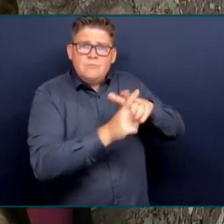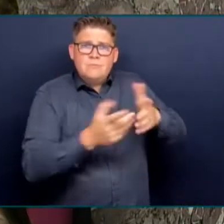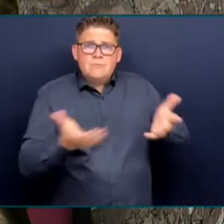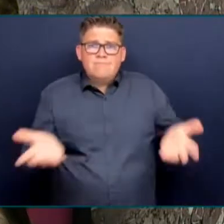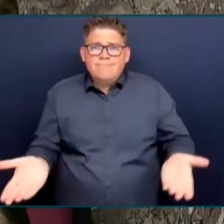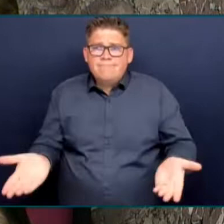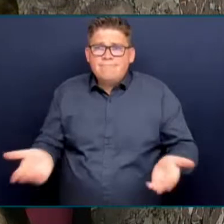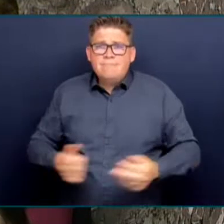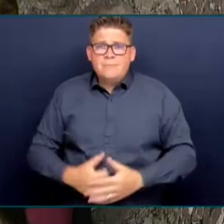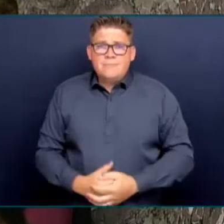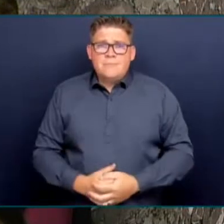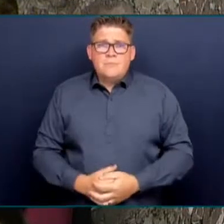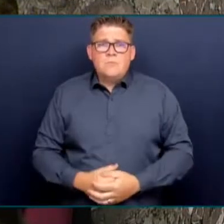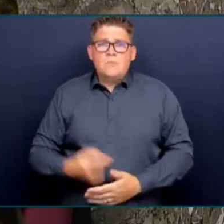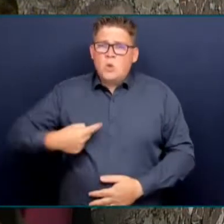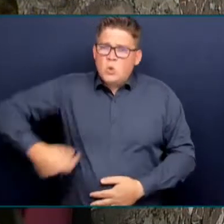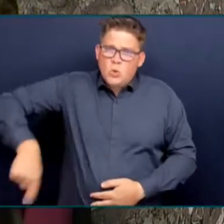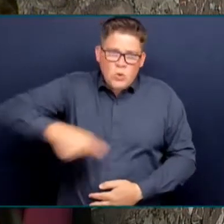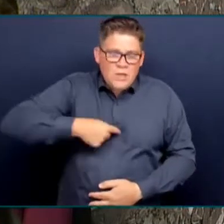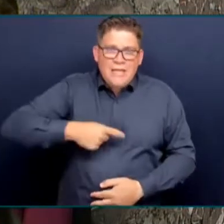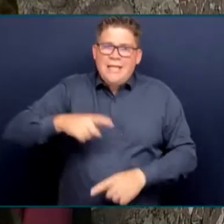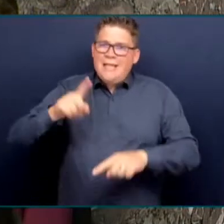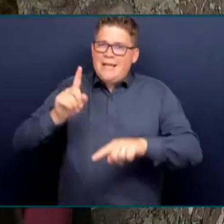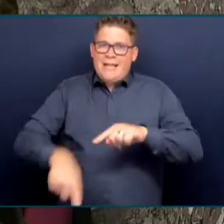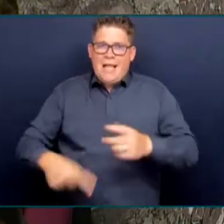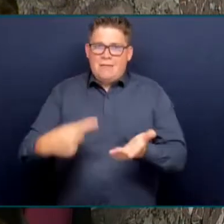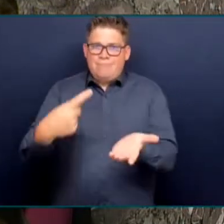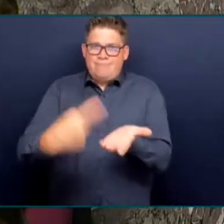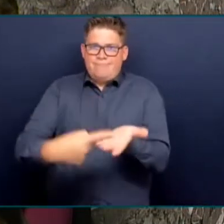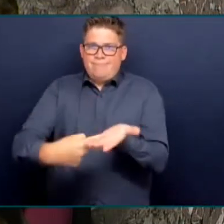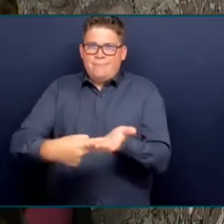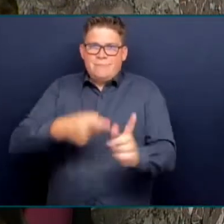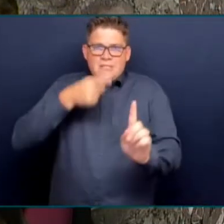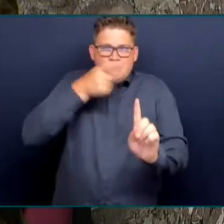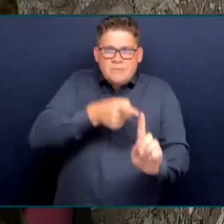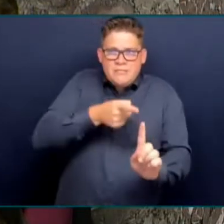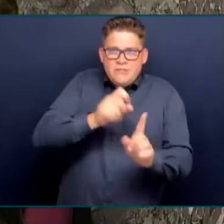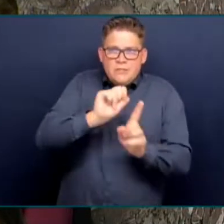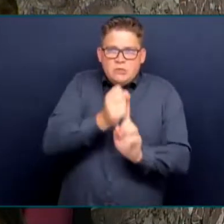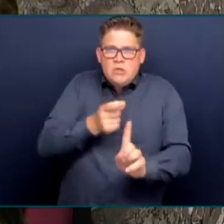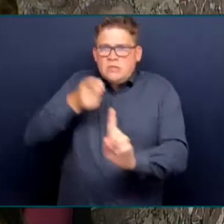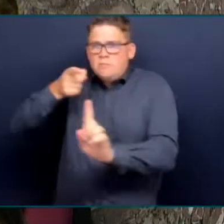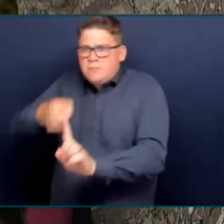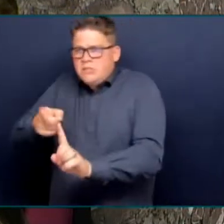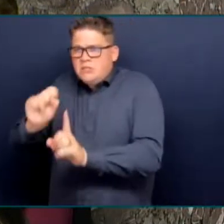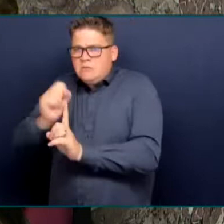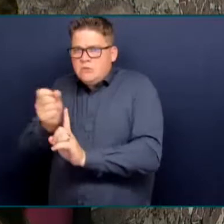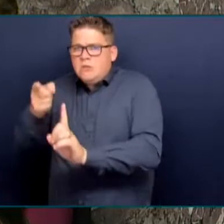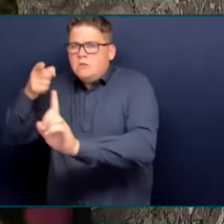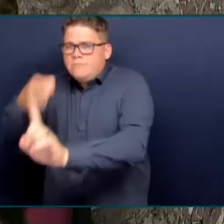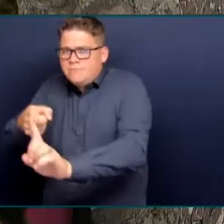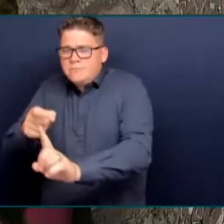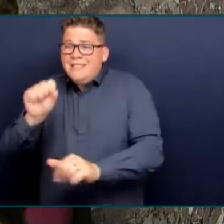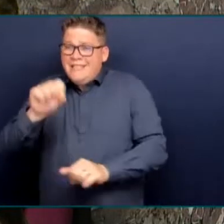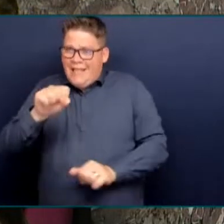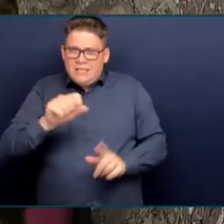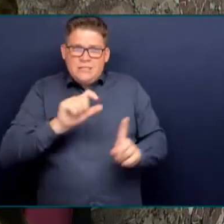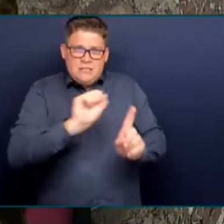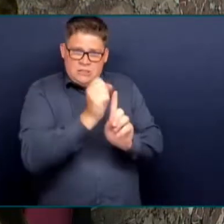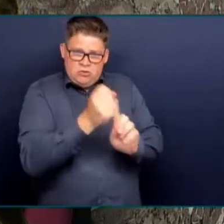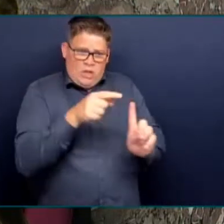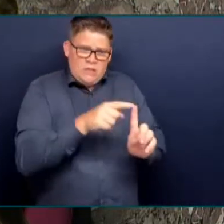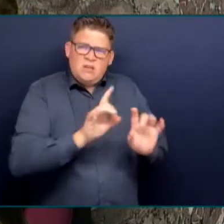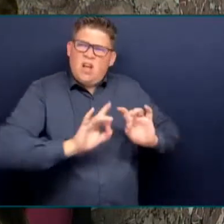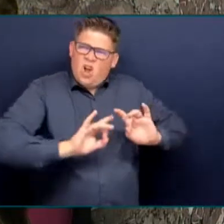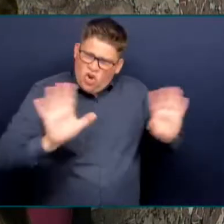about the circumstances. It is awful. It is beyond awful for the family in question. And we, if